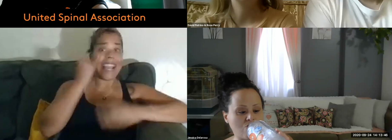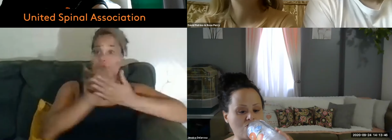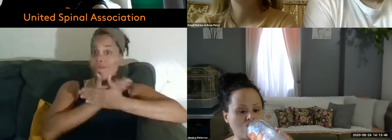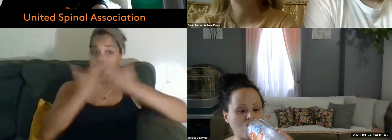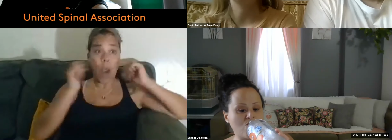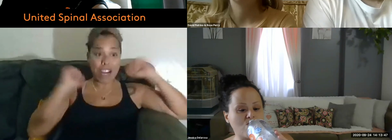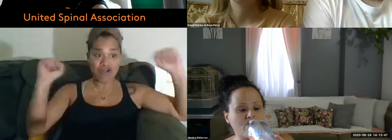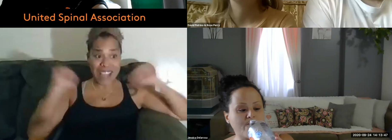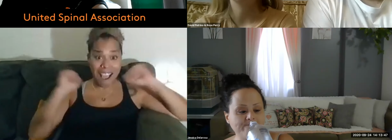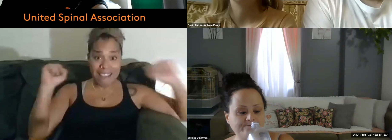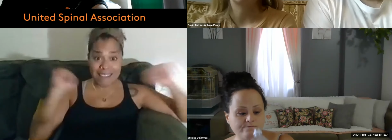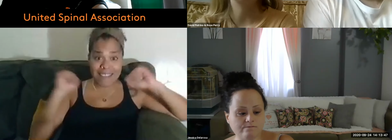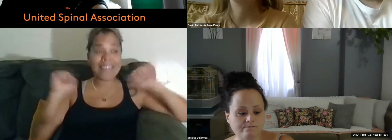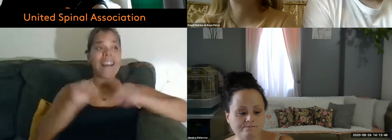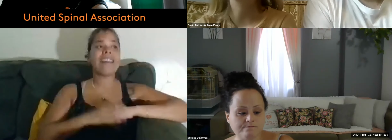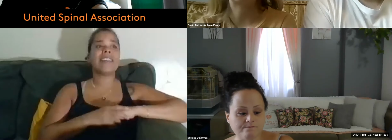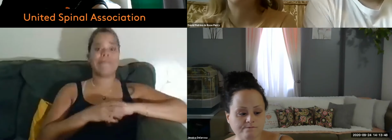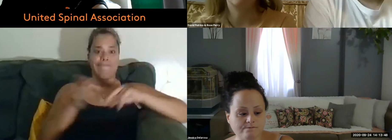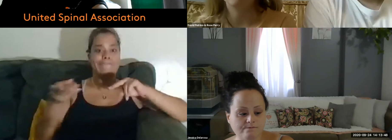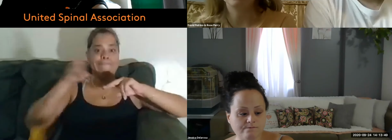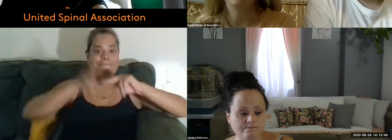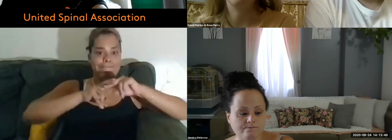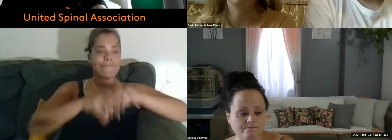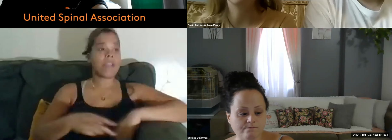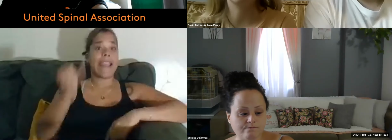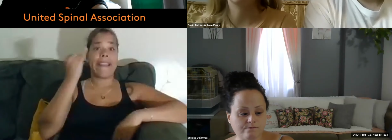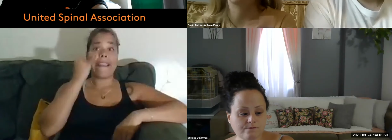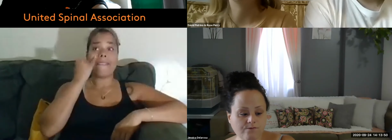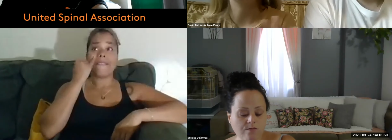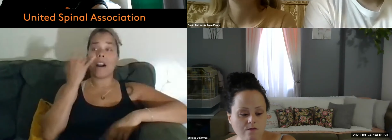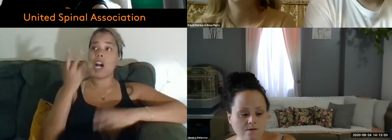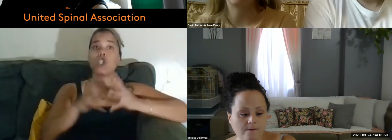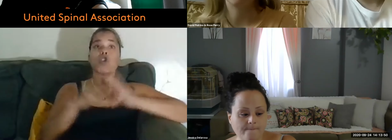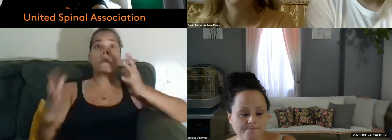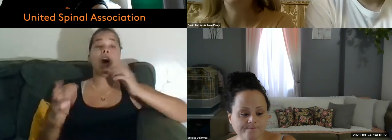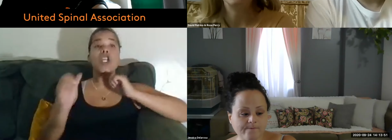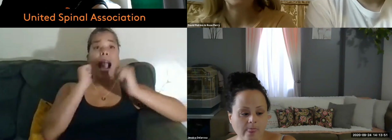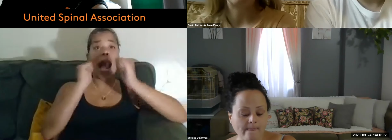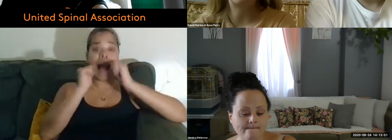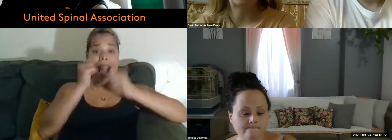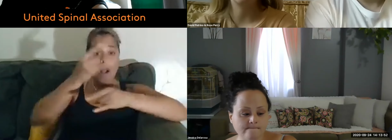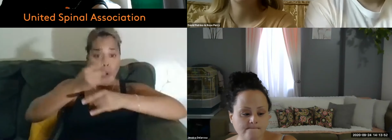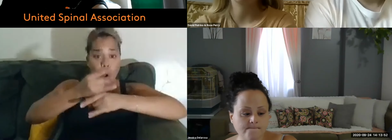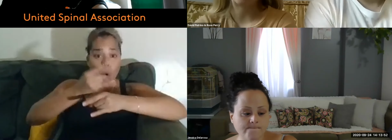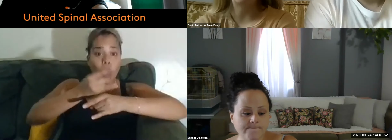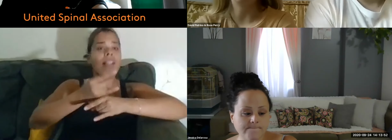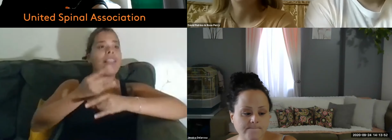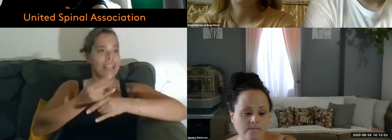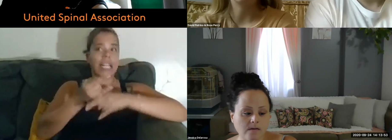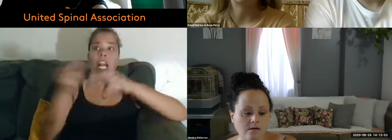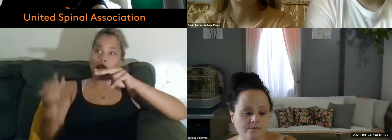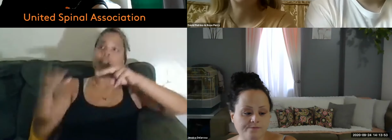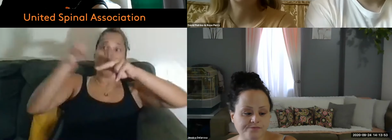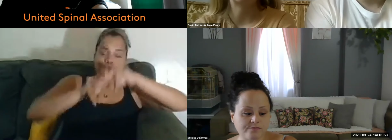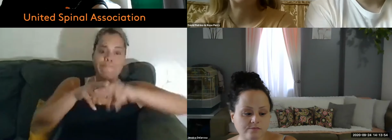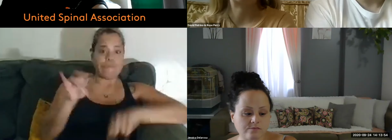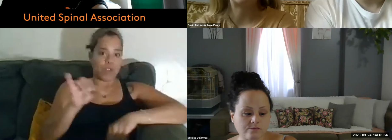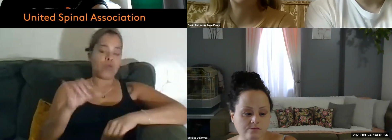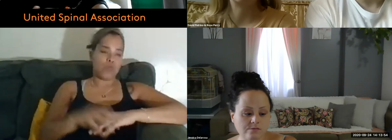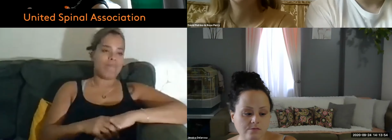than if you have excessive alcohol consumption, just to kind of paint that picture for how important this